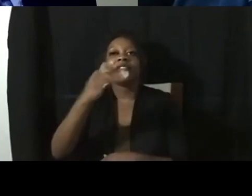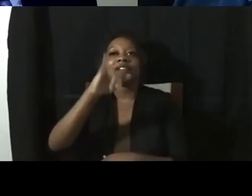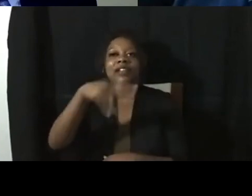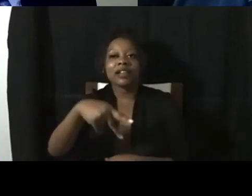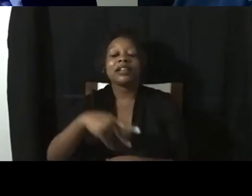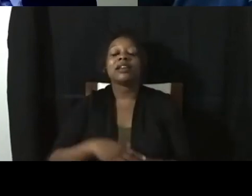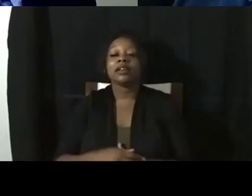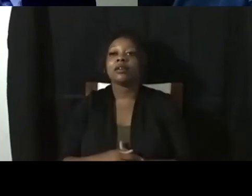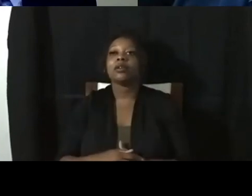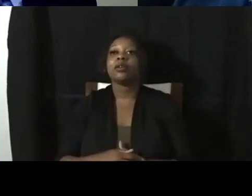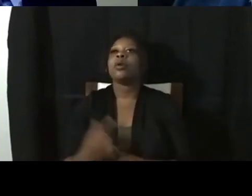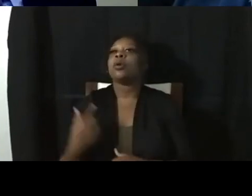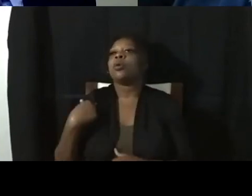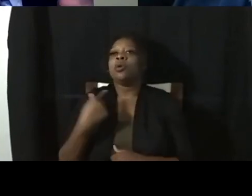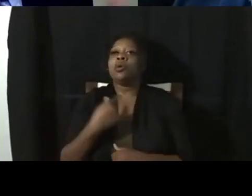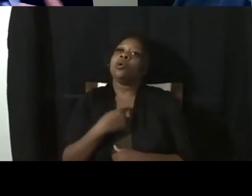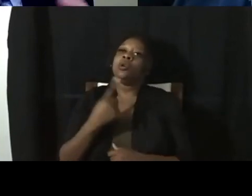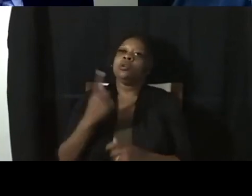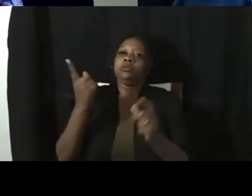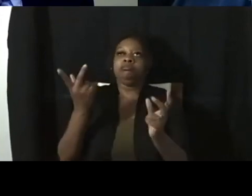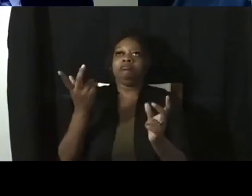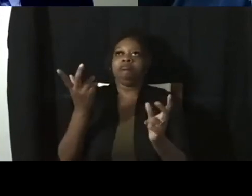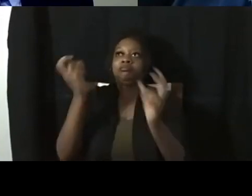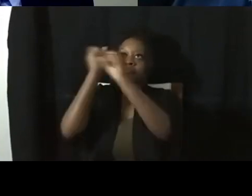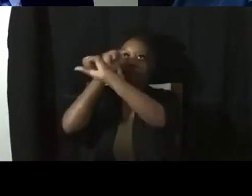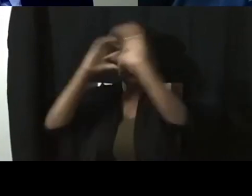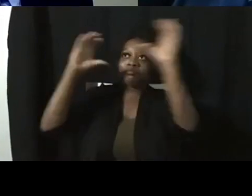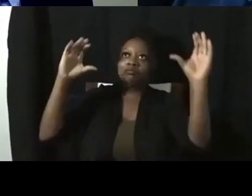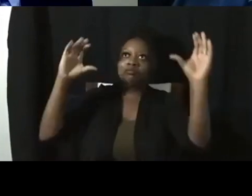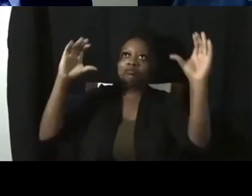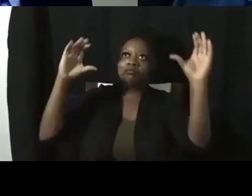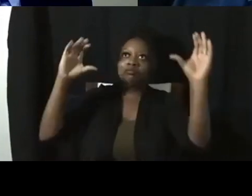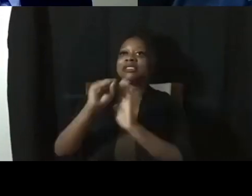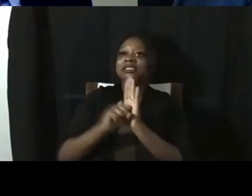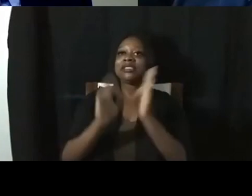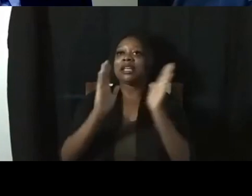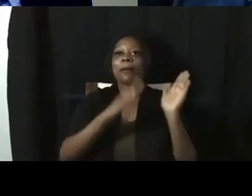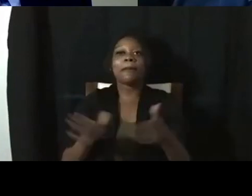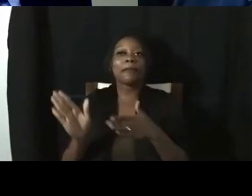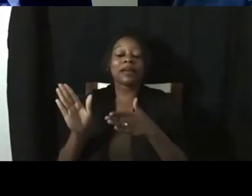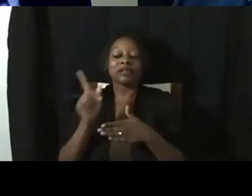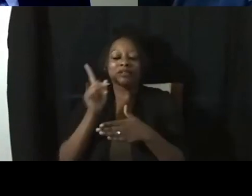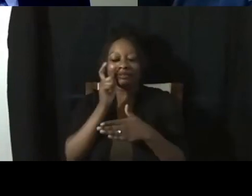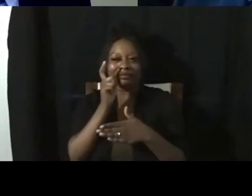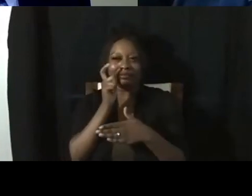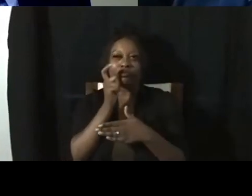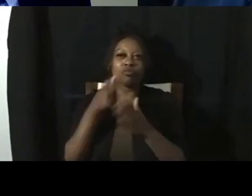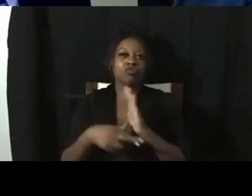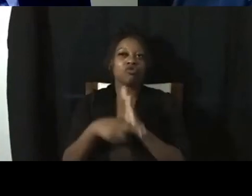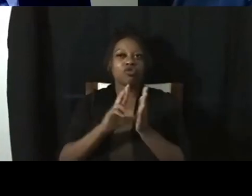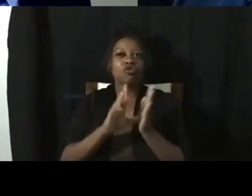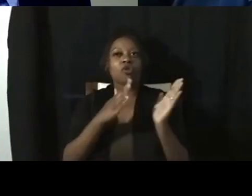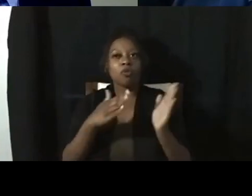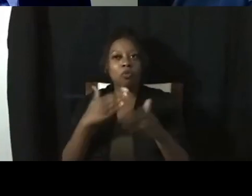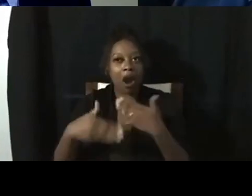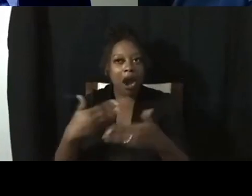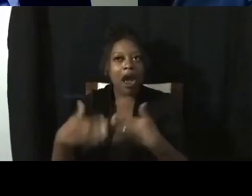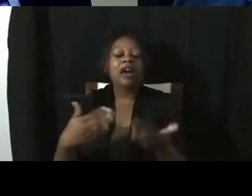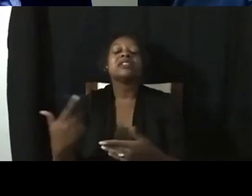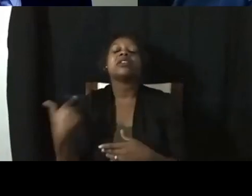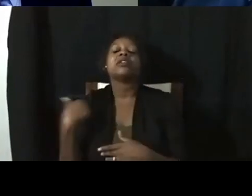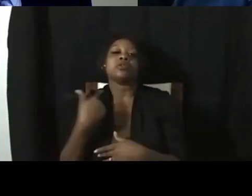as we look at our state plans, we just went through that review process, and as a part of that, they do a comprehensive statewide needs